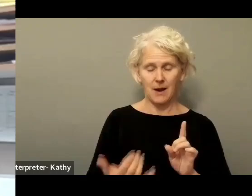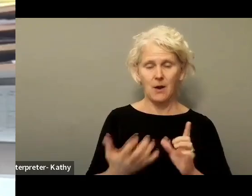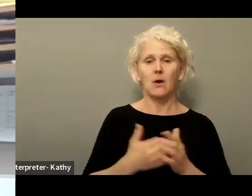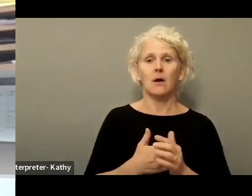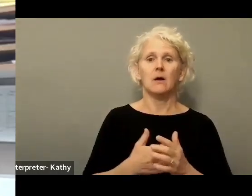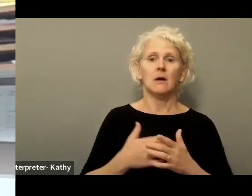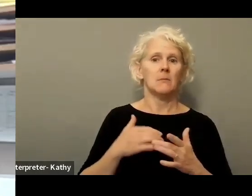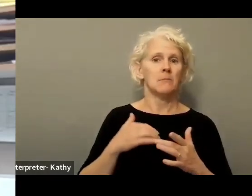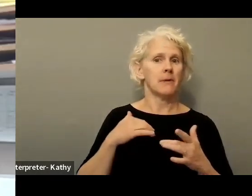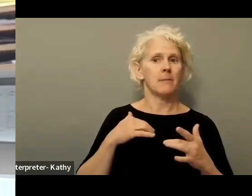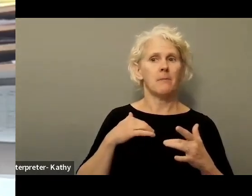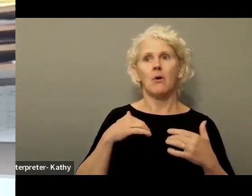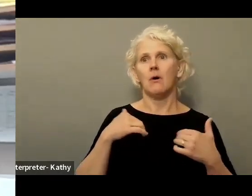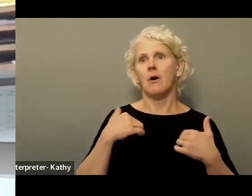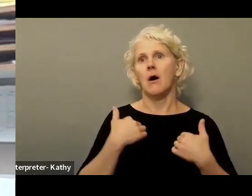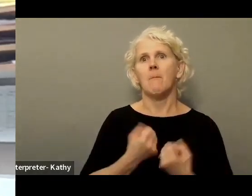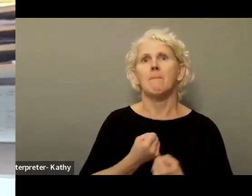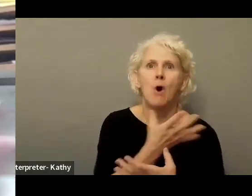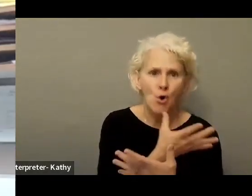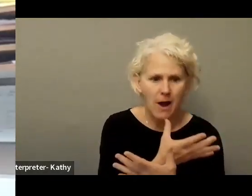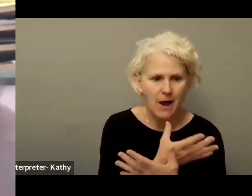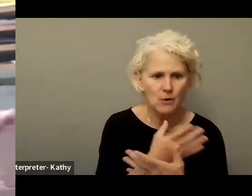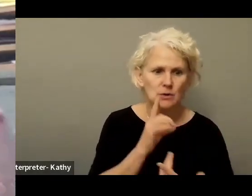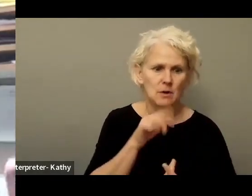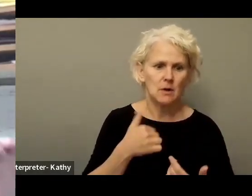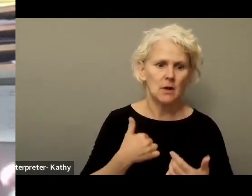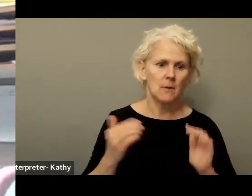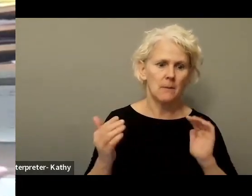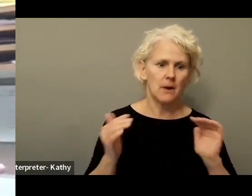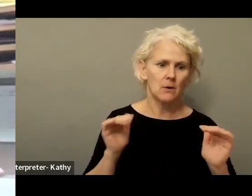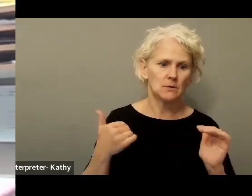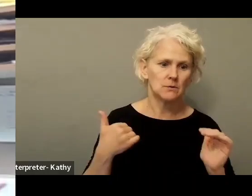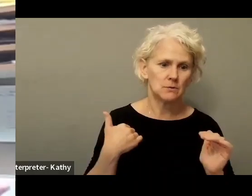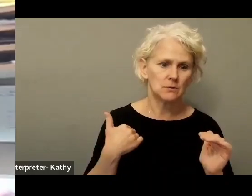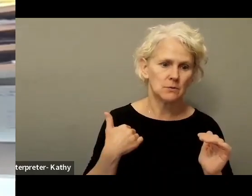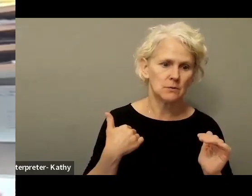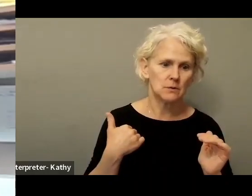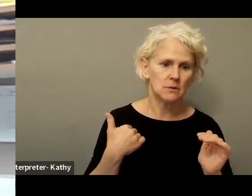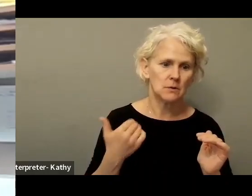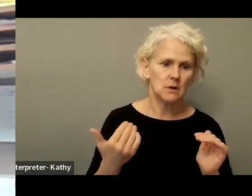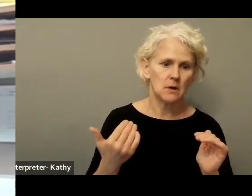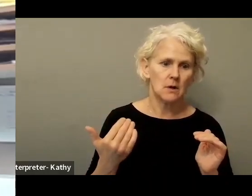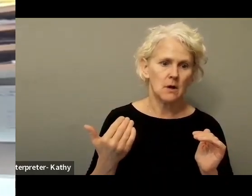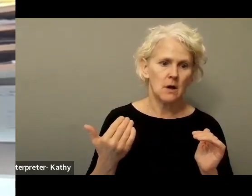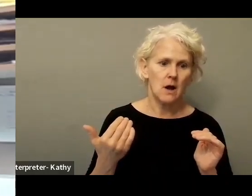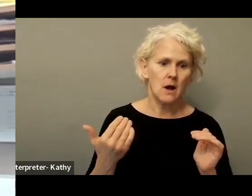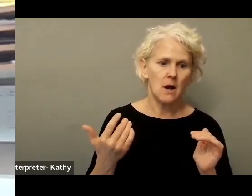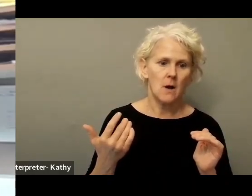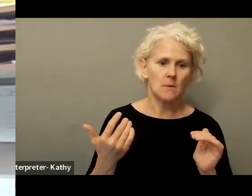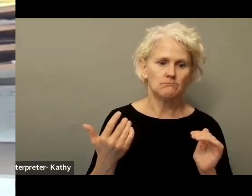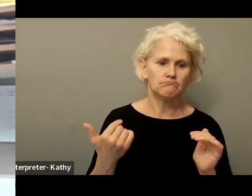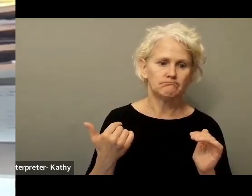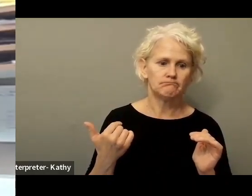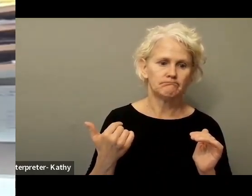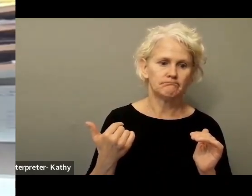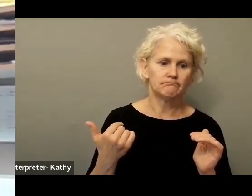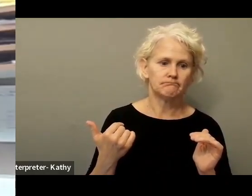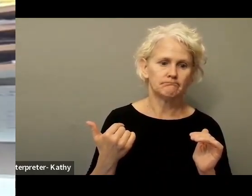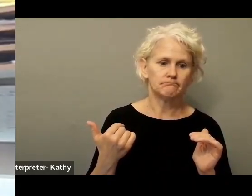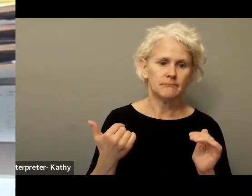is burnout, and I can compare burnout from COVID and I can compare burnout from now. Where we found our burnout